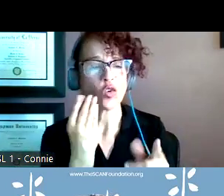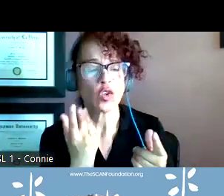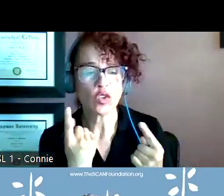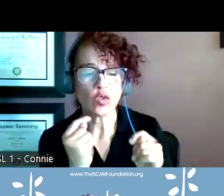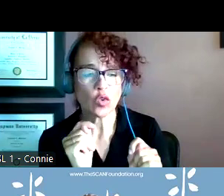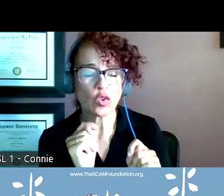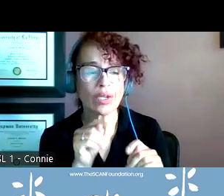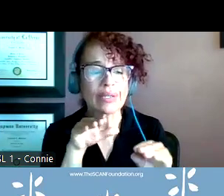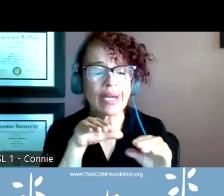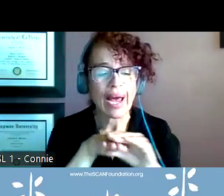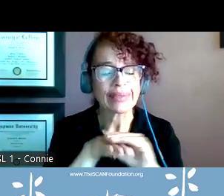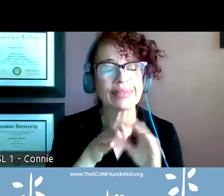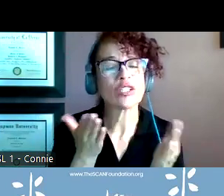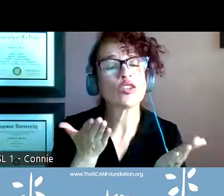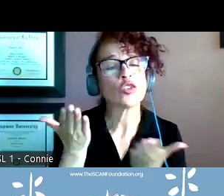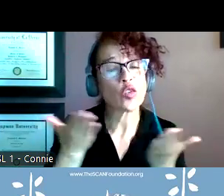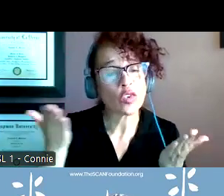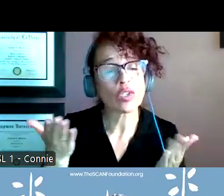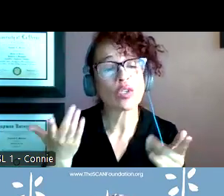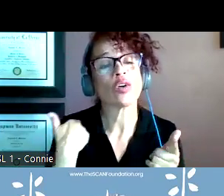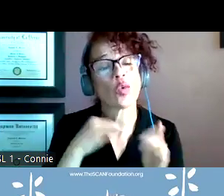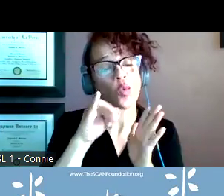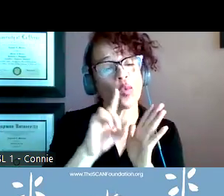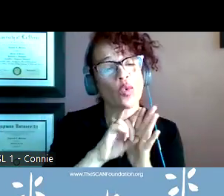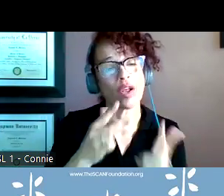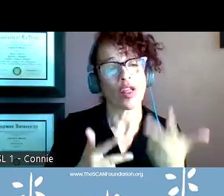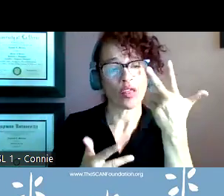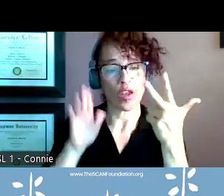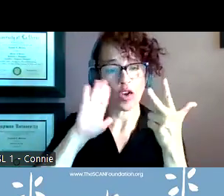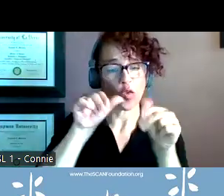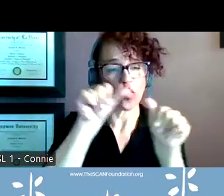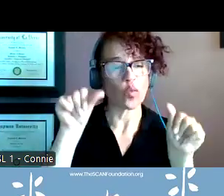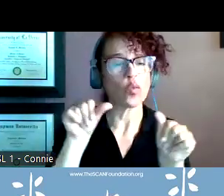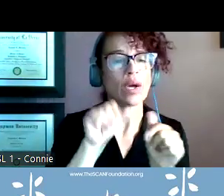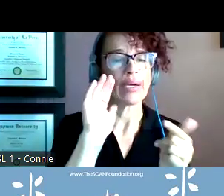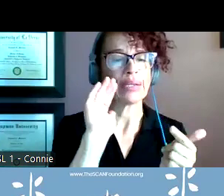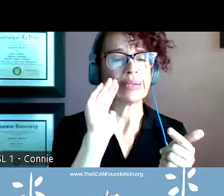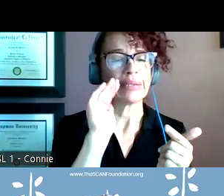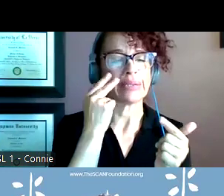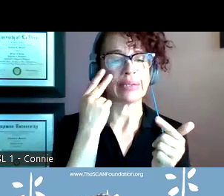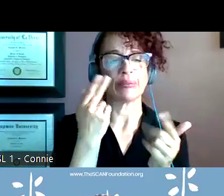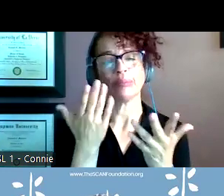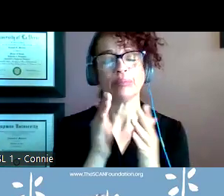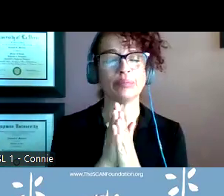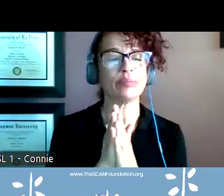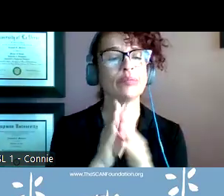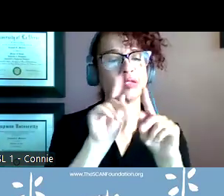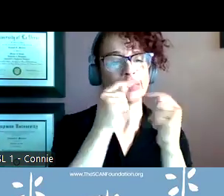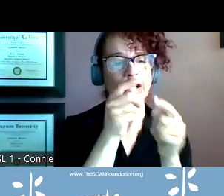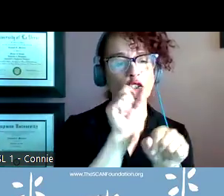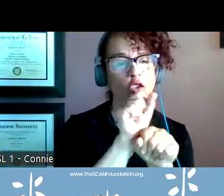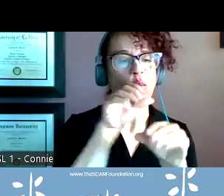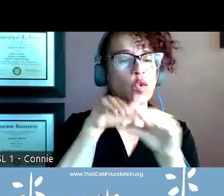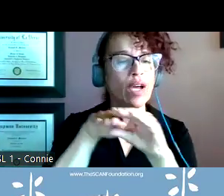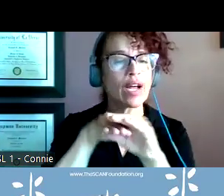access to services. We've identified 3 focus areas or themes, that being the seamless access